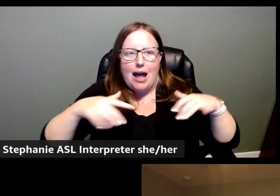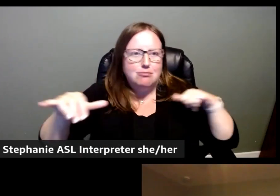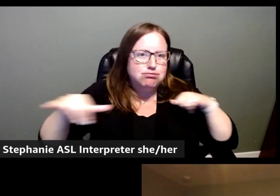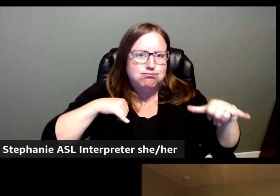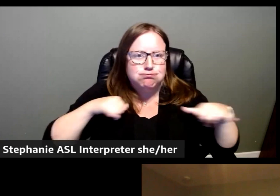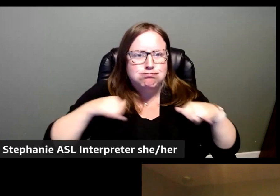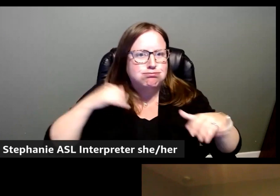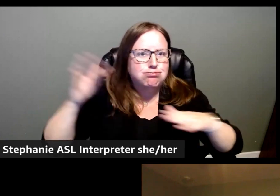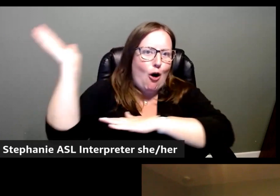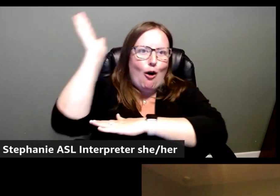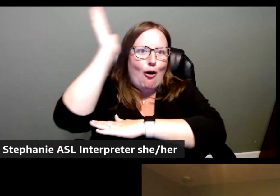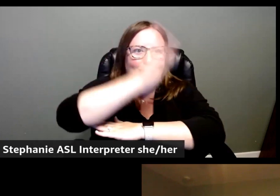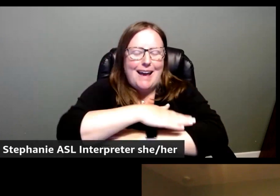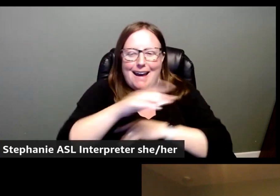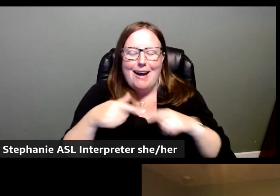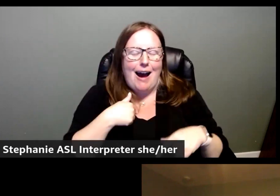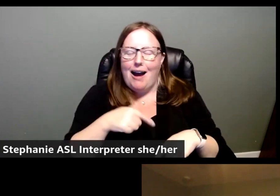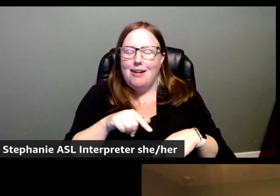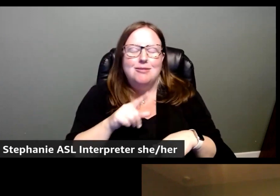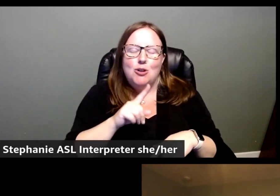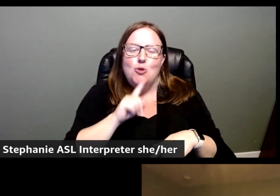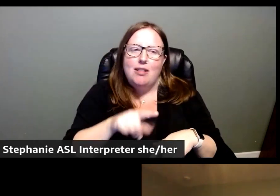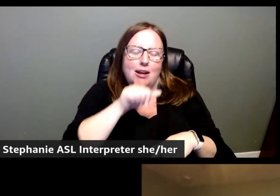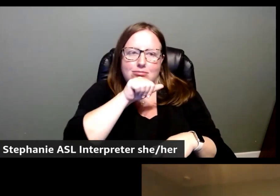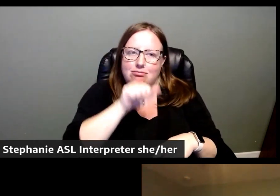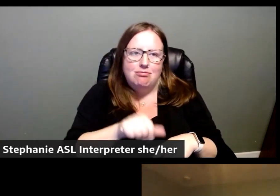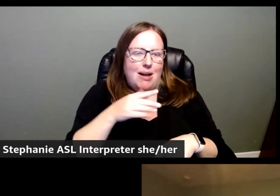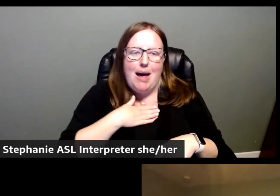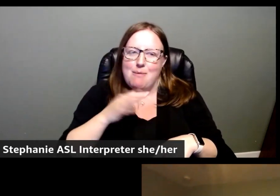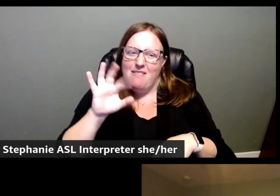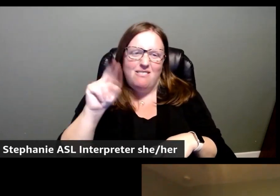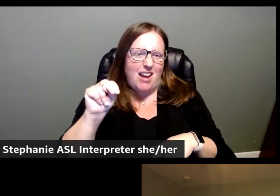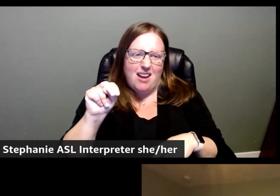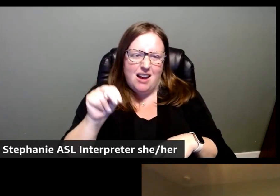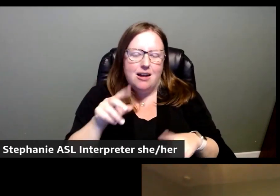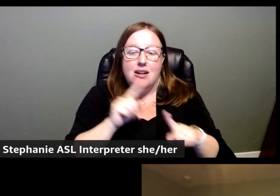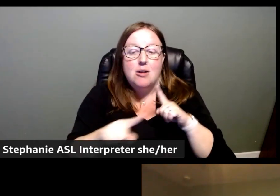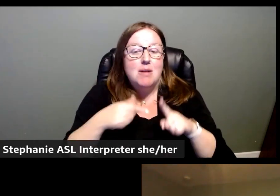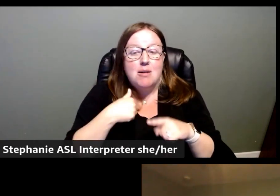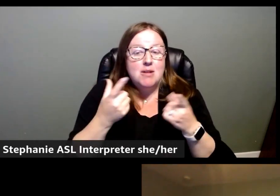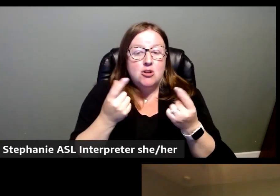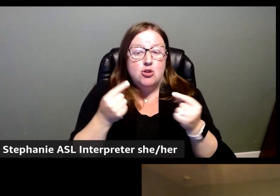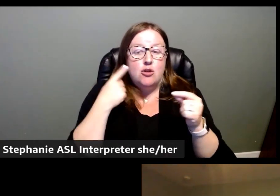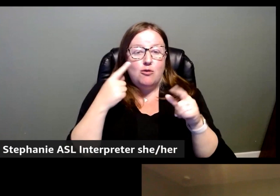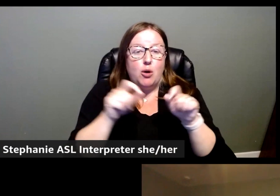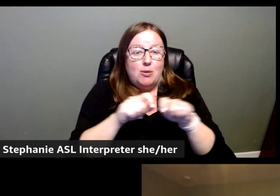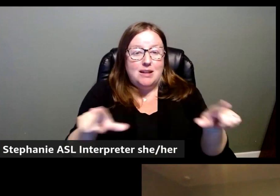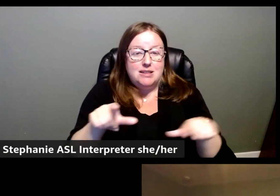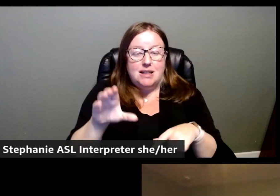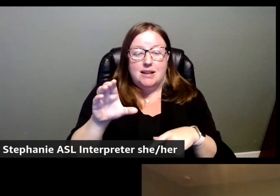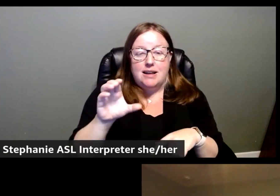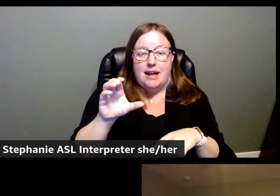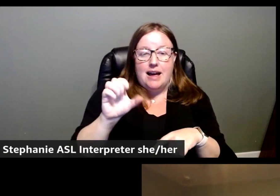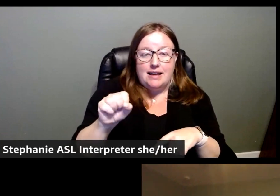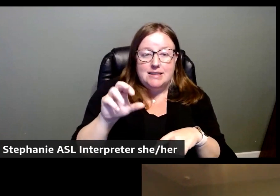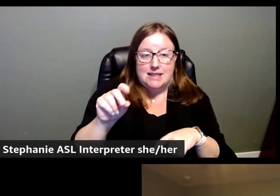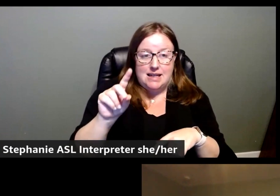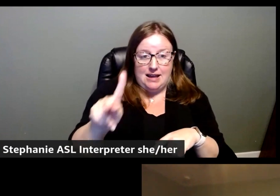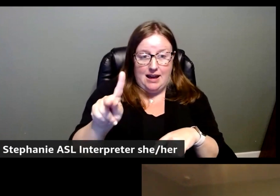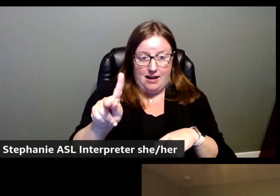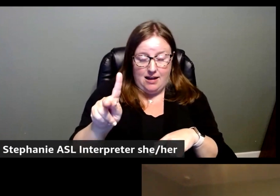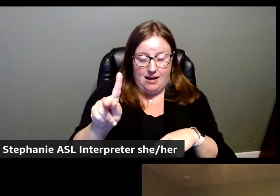all day long about ABAP. I'm a true fan. But what we've done by releasing an SDK for the ABAP language is we've opened